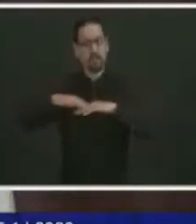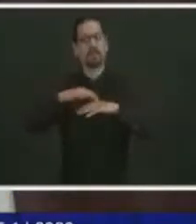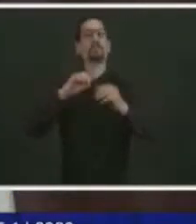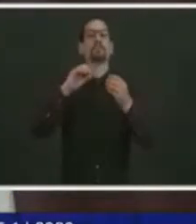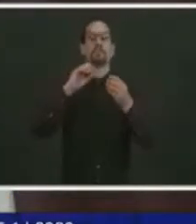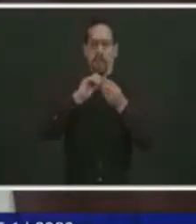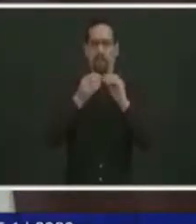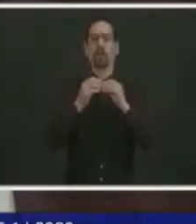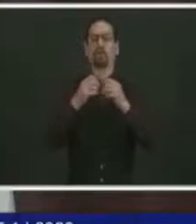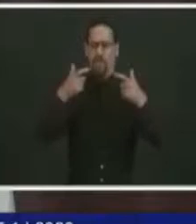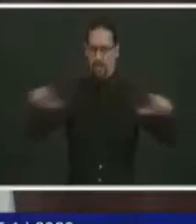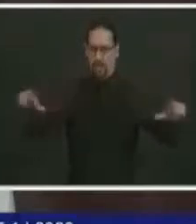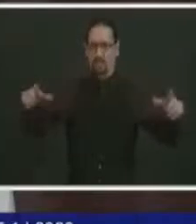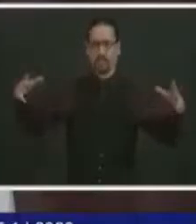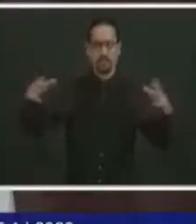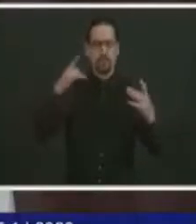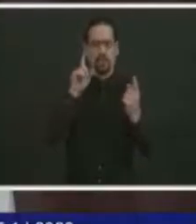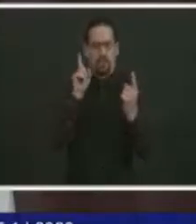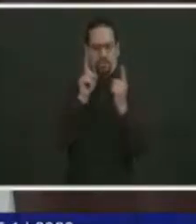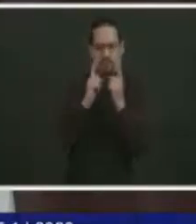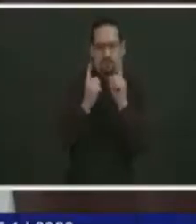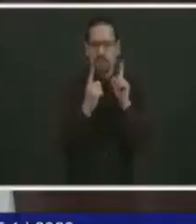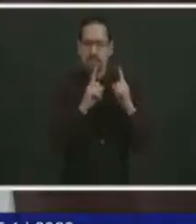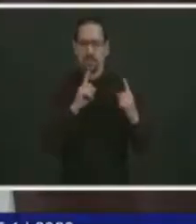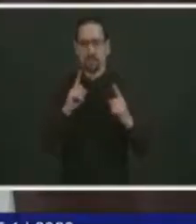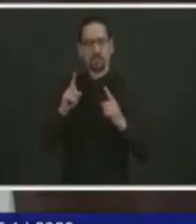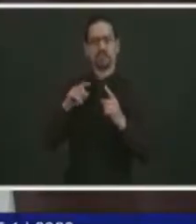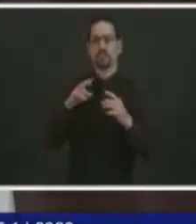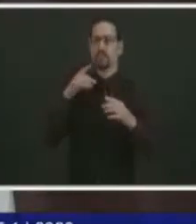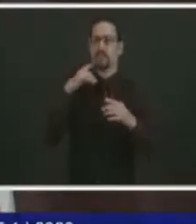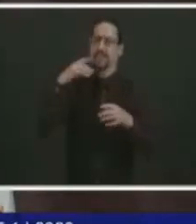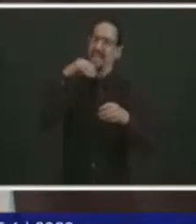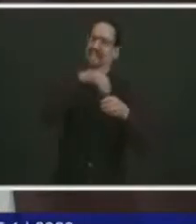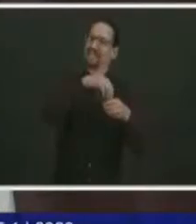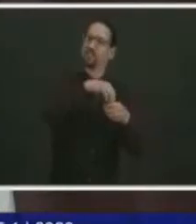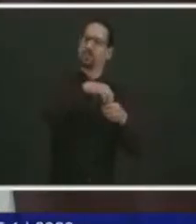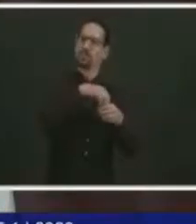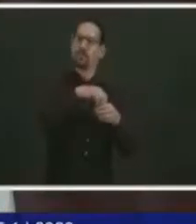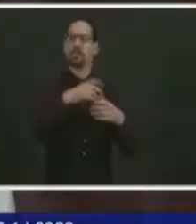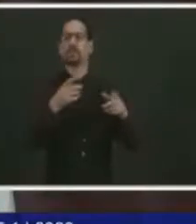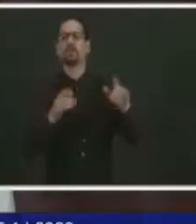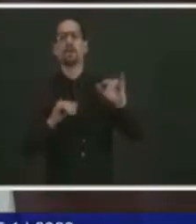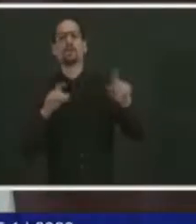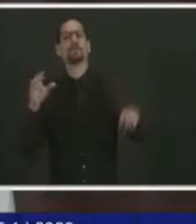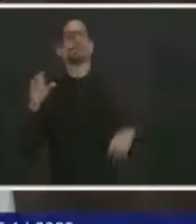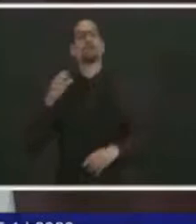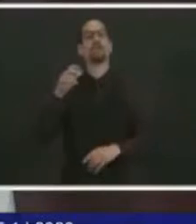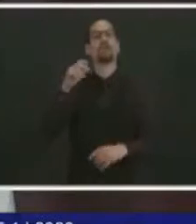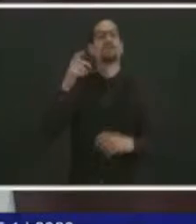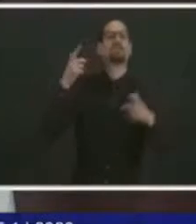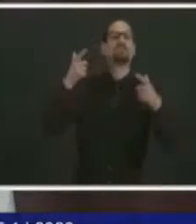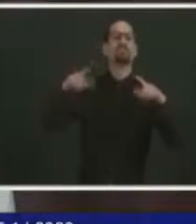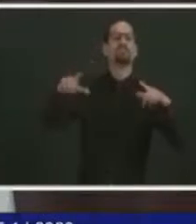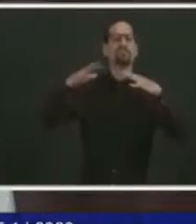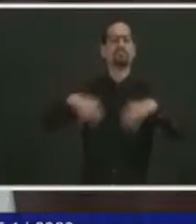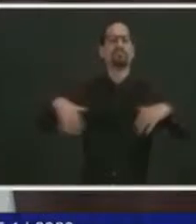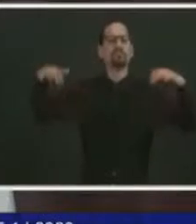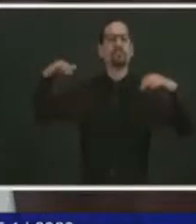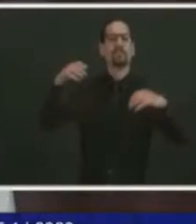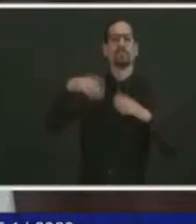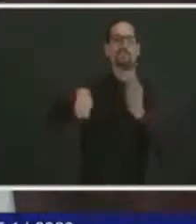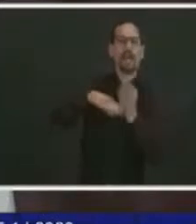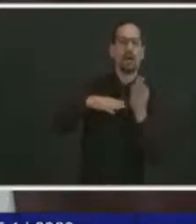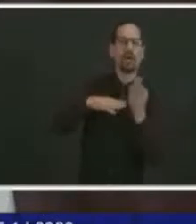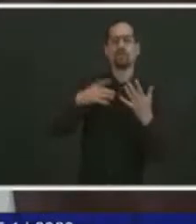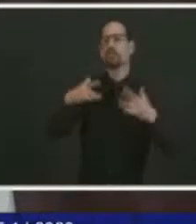close together, particularly if they're indoors, we run the risk of that's creating more problems with the virus.